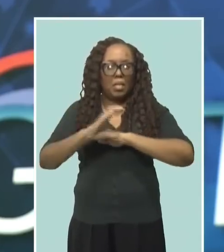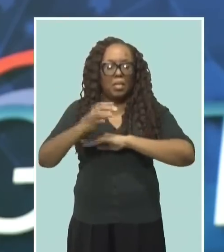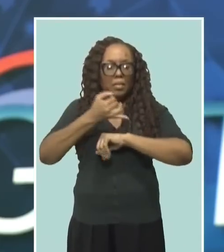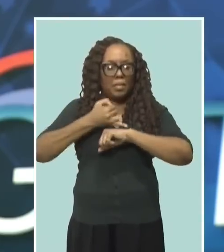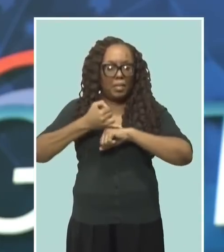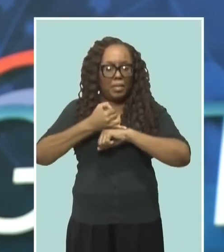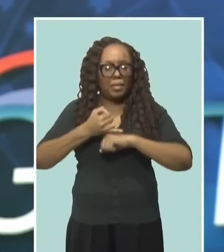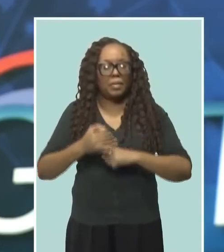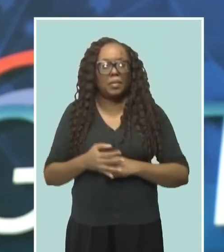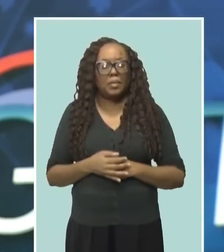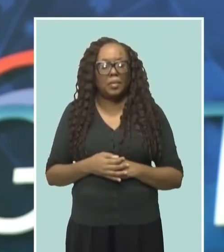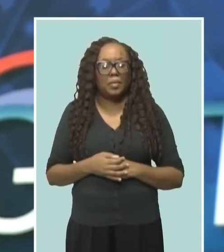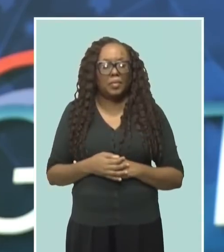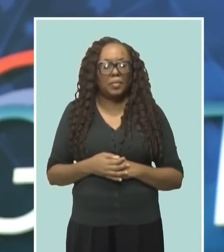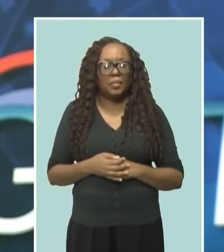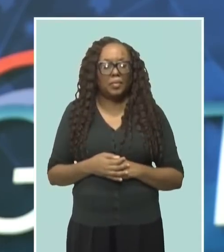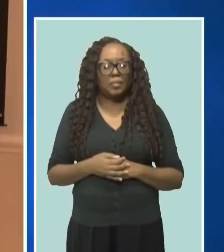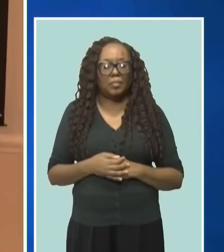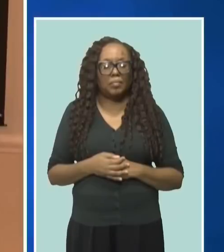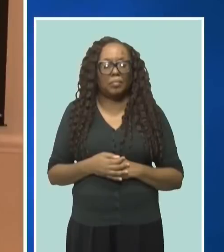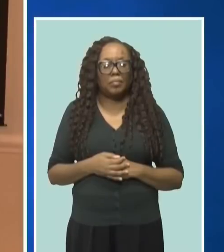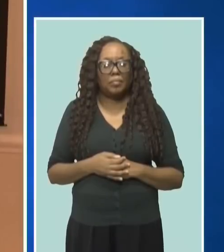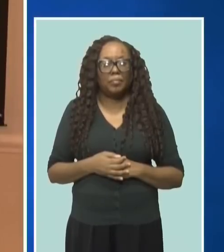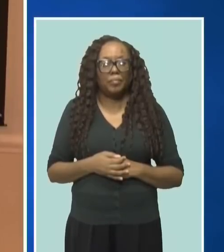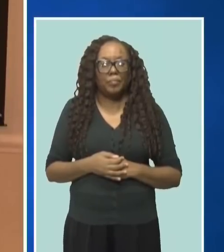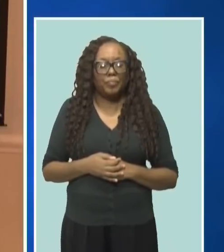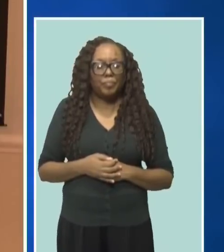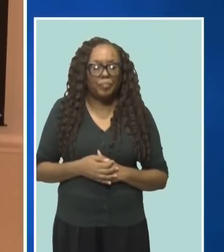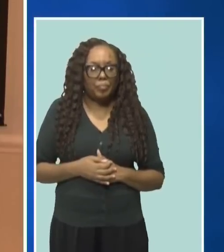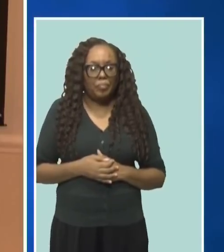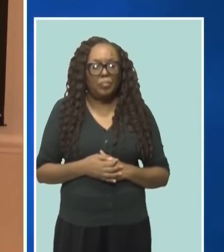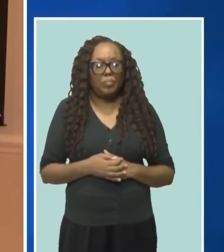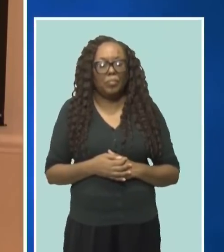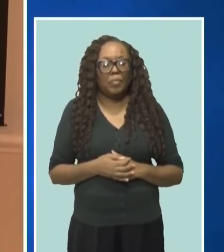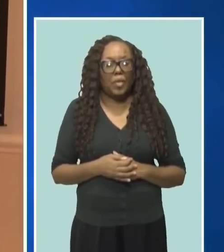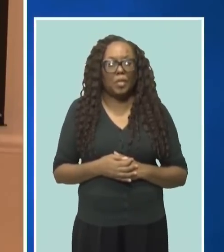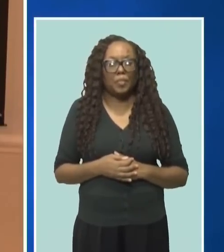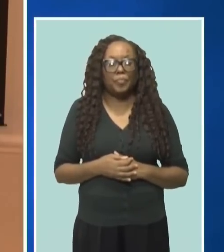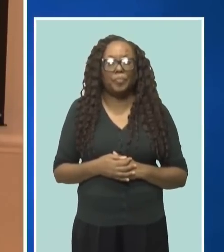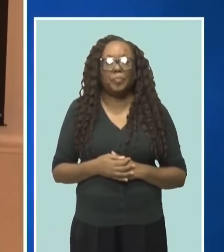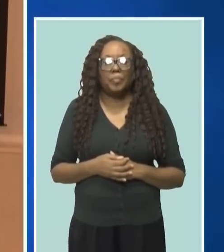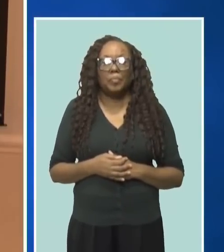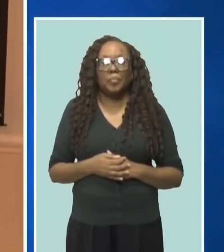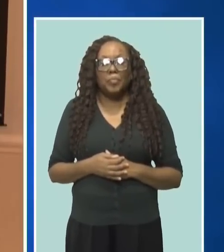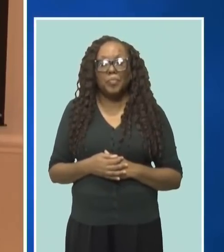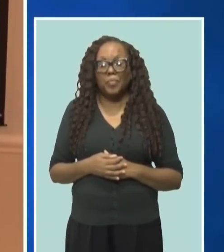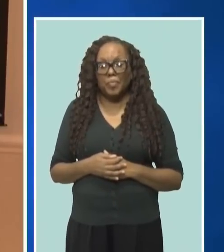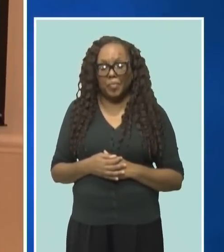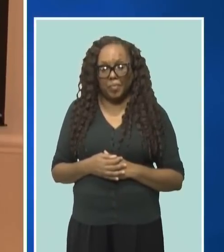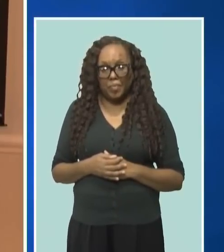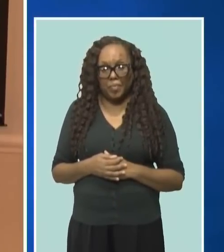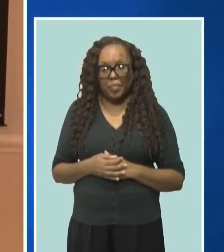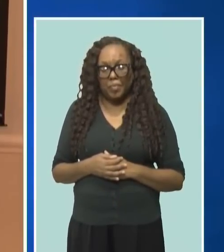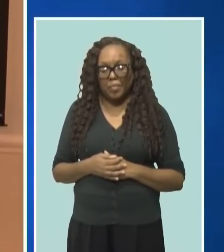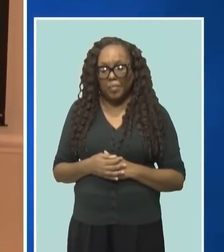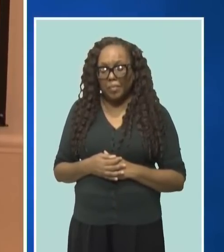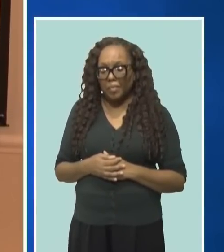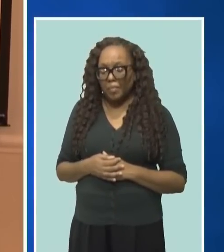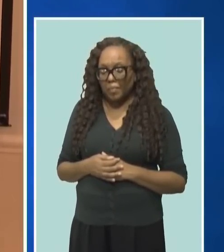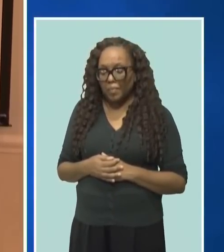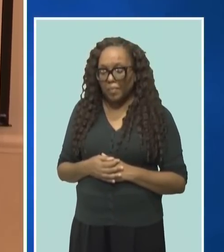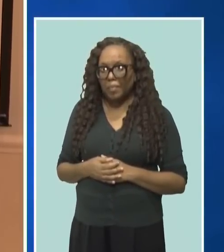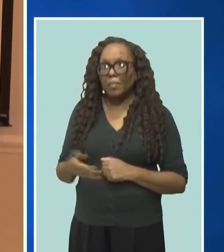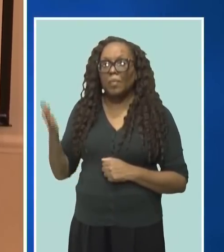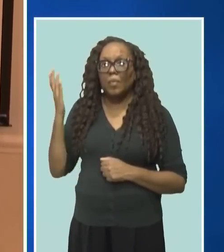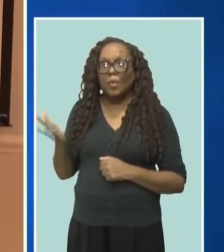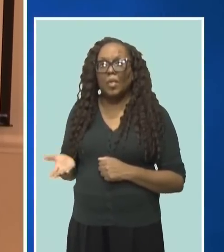other Caribbean states. What we're actually trying to look at here, sort of on a